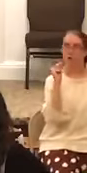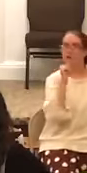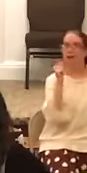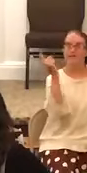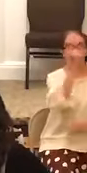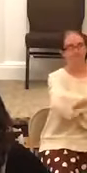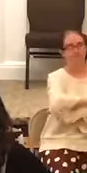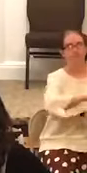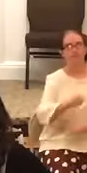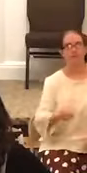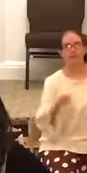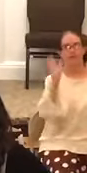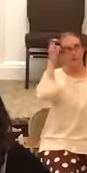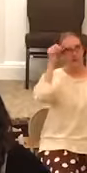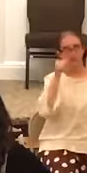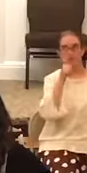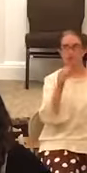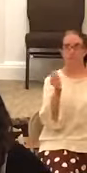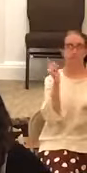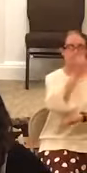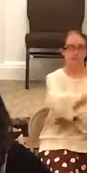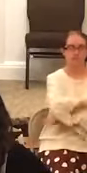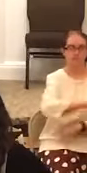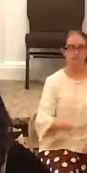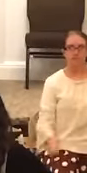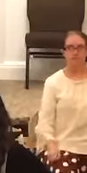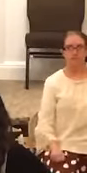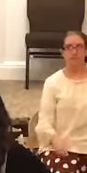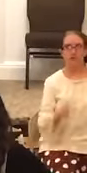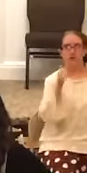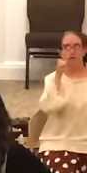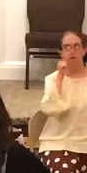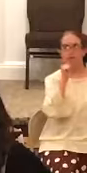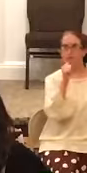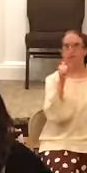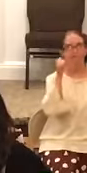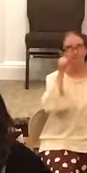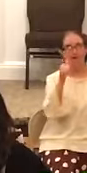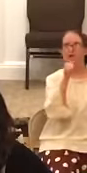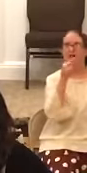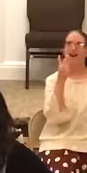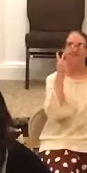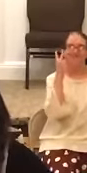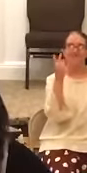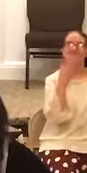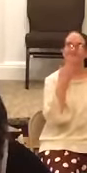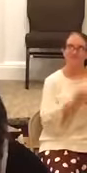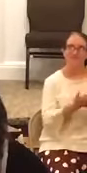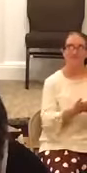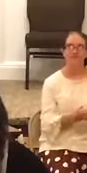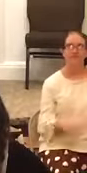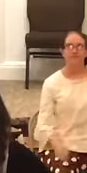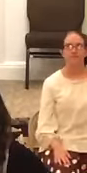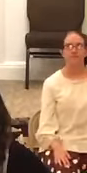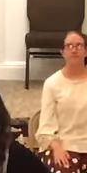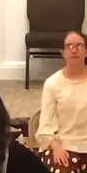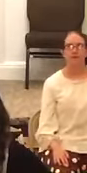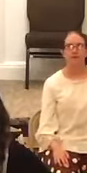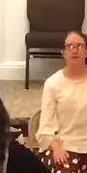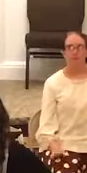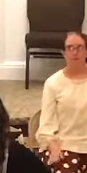today. Satan, you don't get him today. And tomorrow ain't going to give me promise neither." Hallelujah. So he